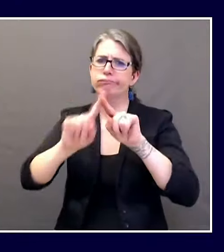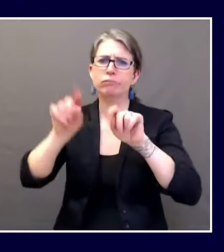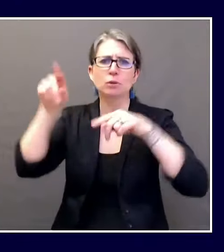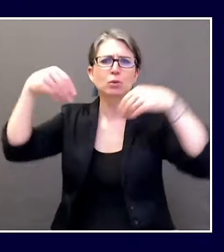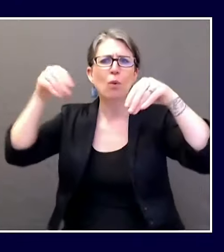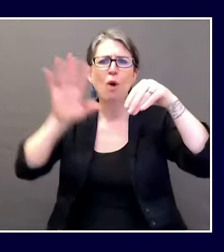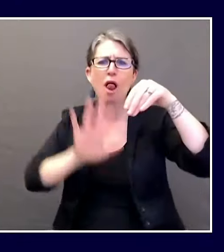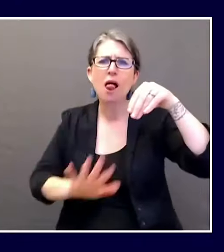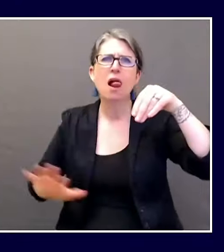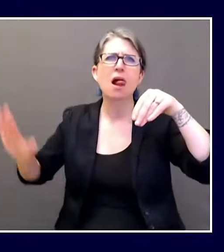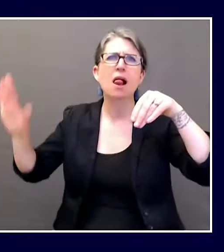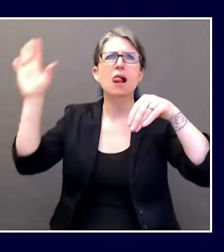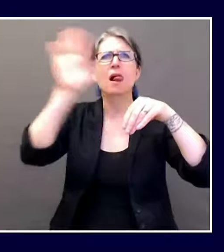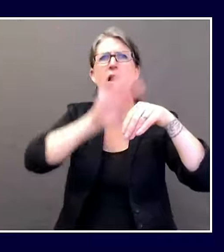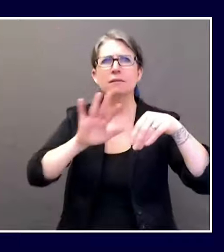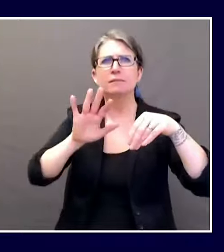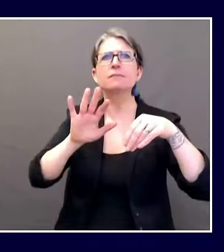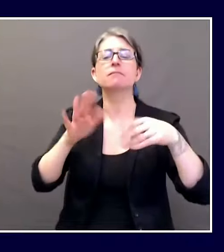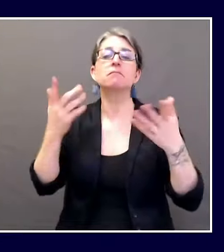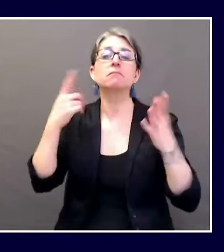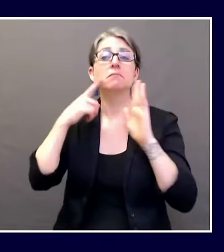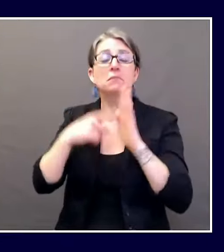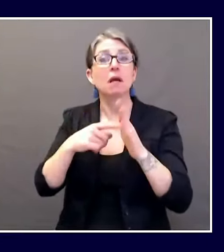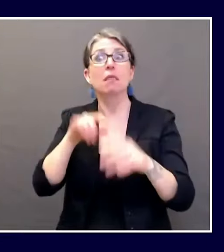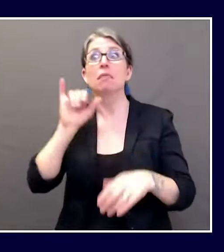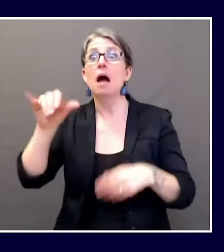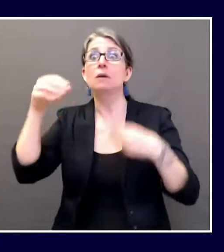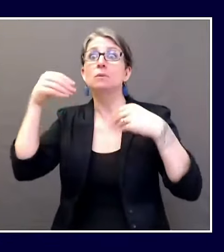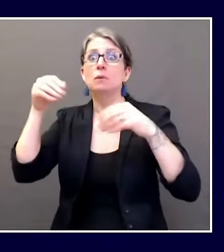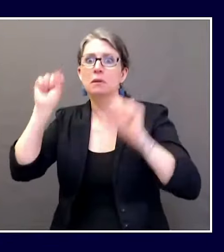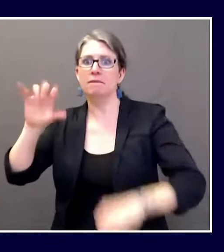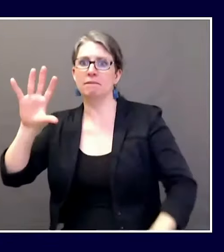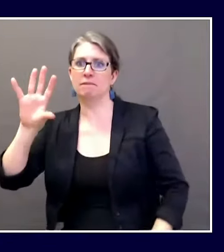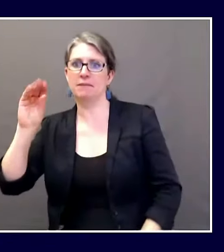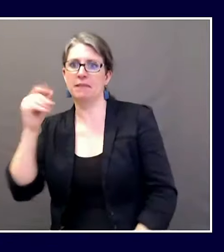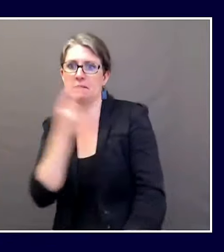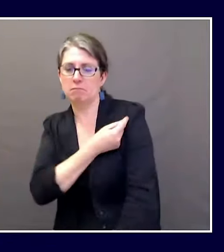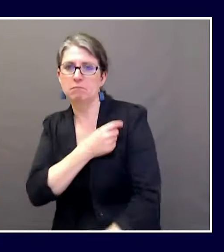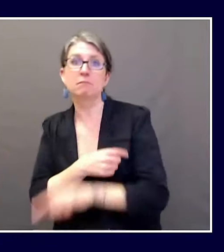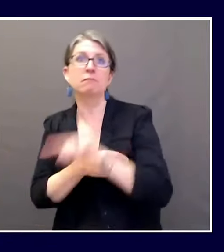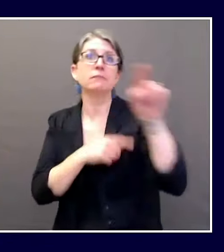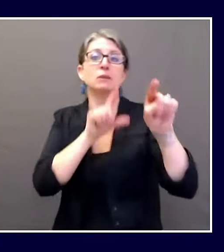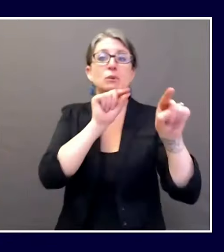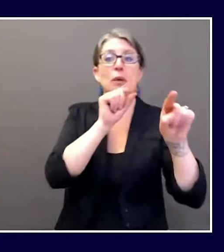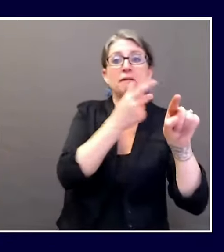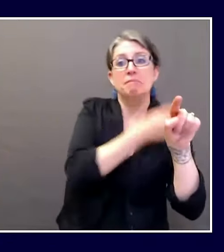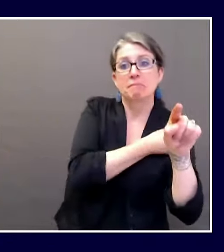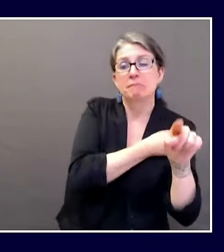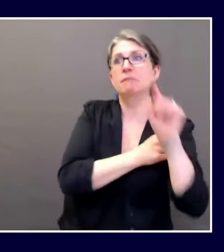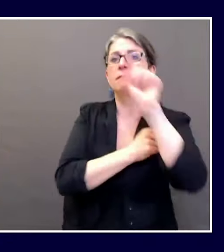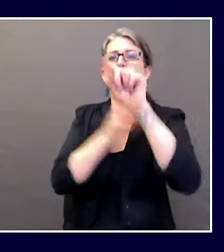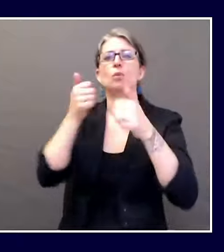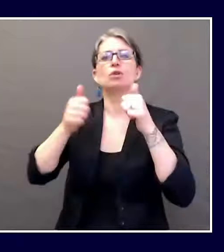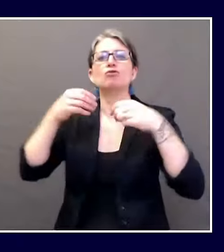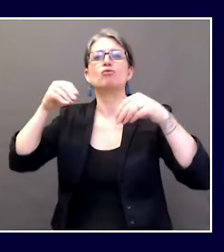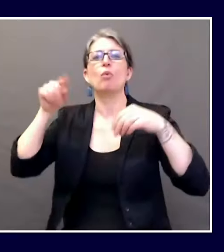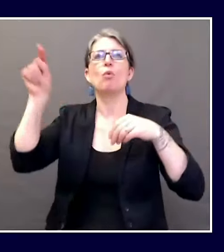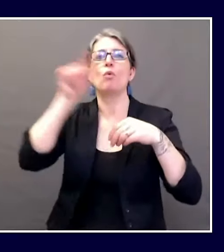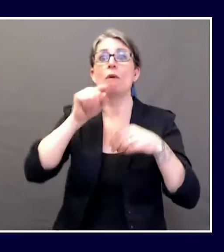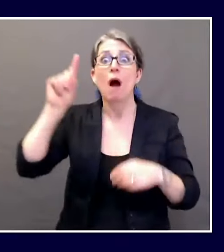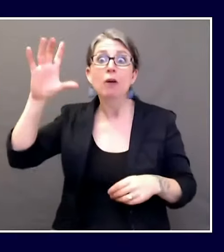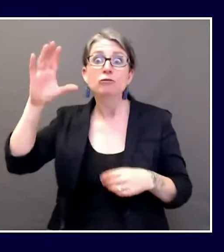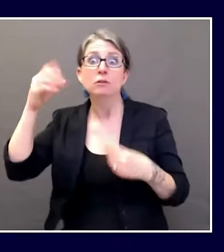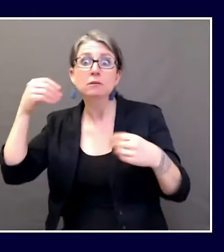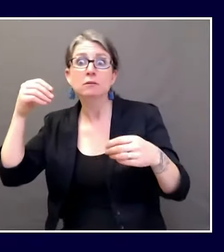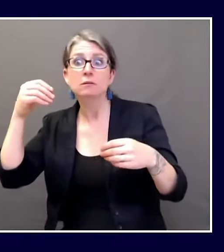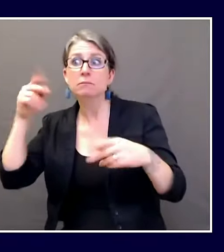high social vulnerability and made sure that in the aggregate, they were only doing exactly how much their weekly allocation